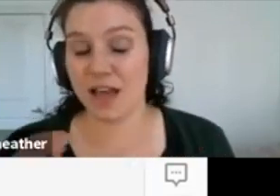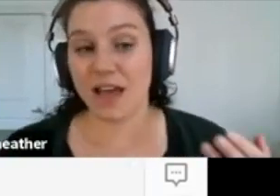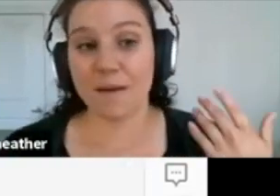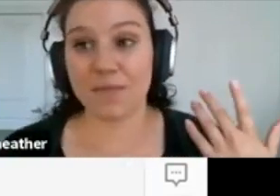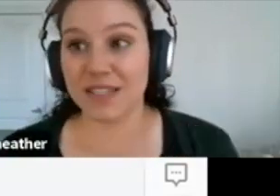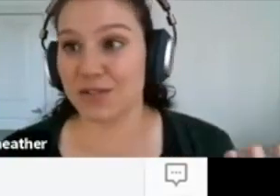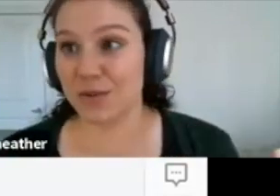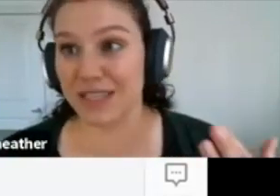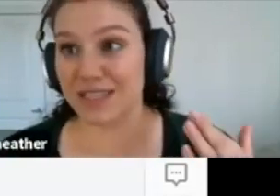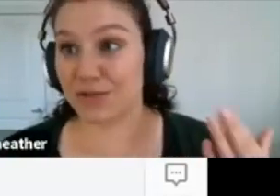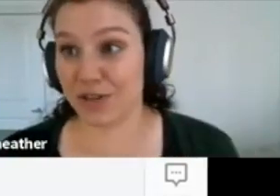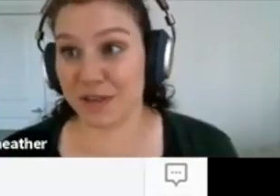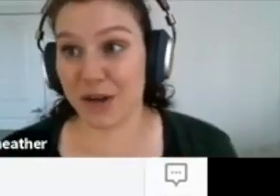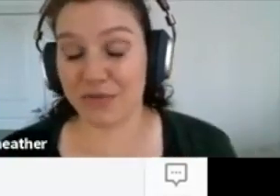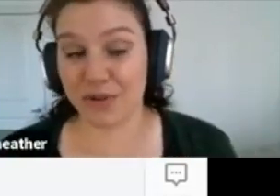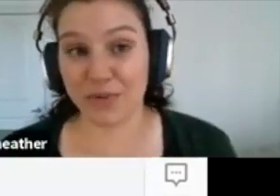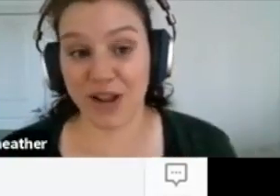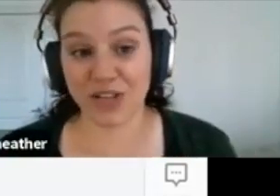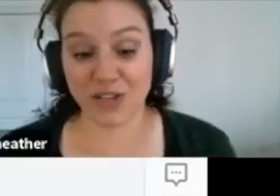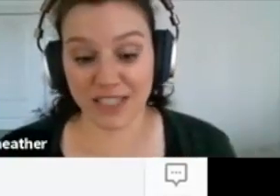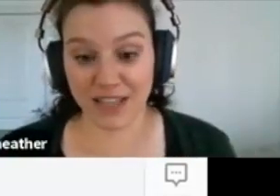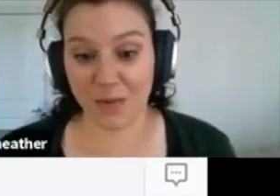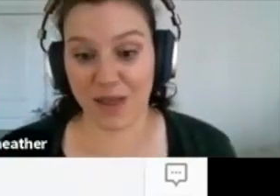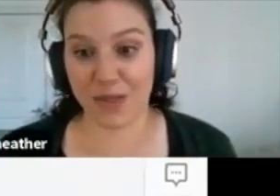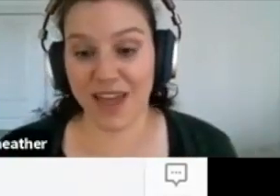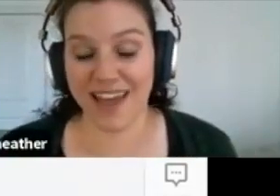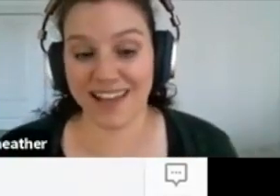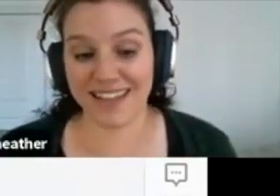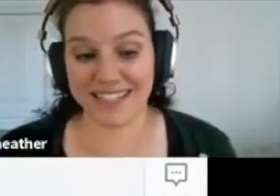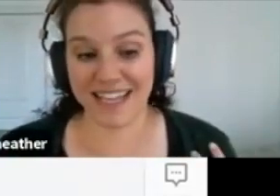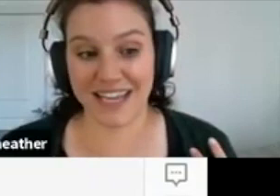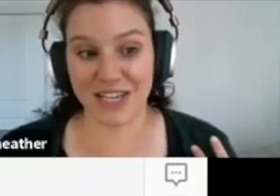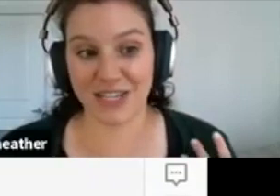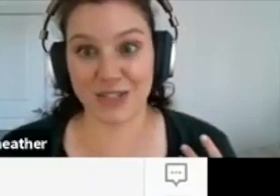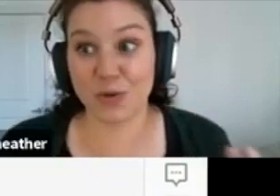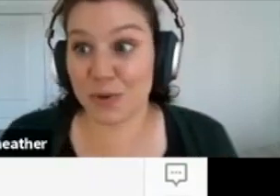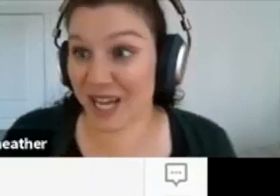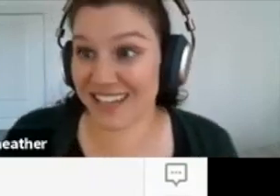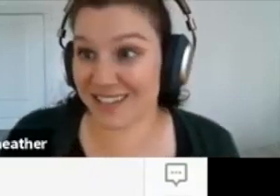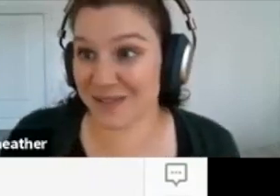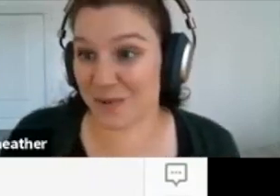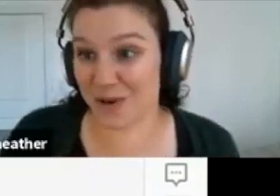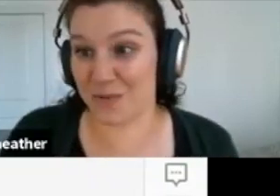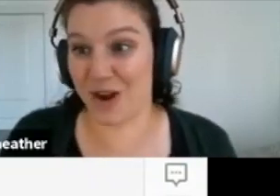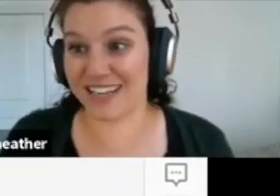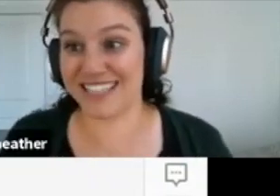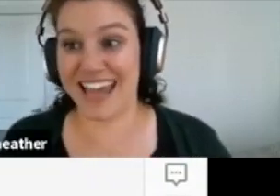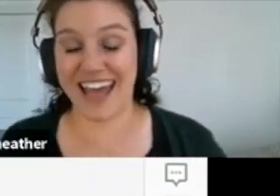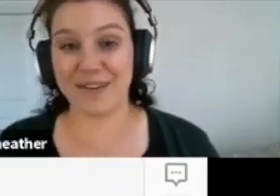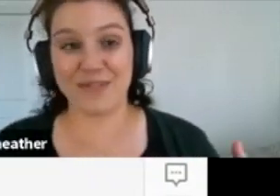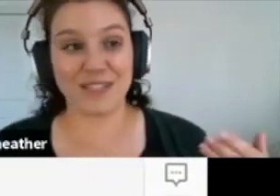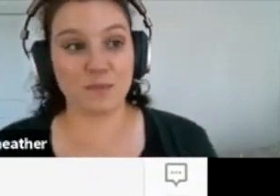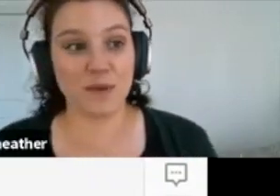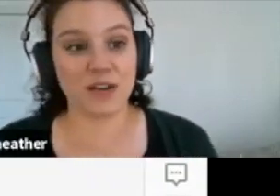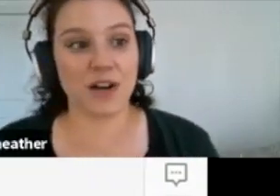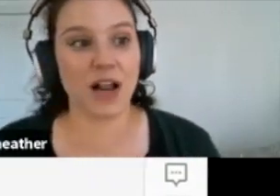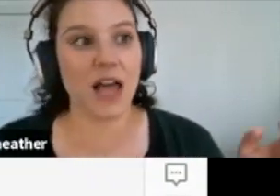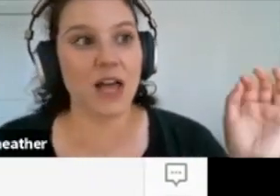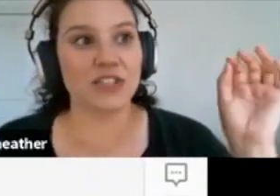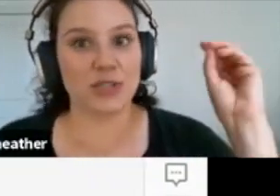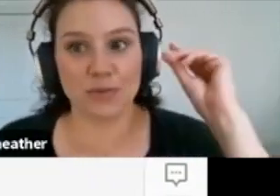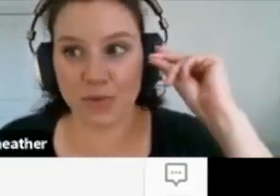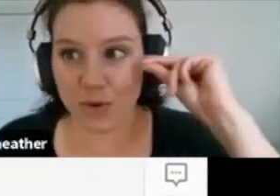composition. This tool is extremely helpful when you're dealing with, let's say, a supercut, where you wanted to have a